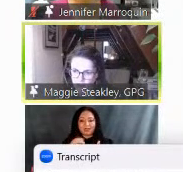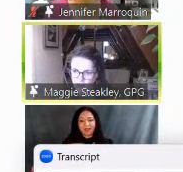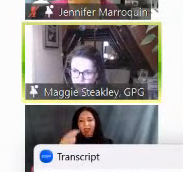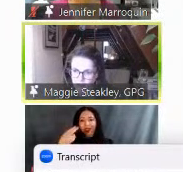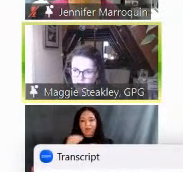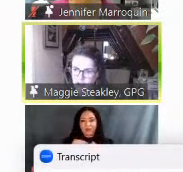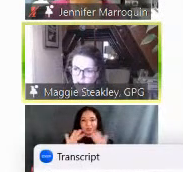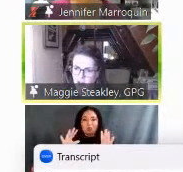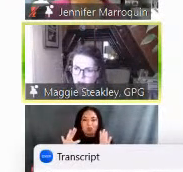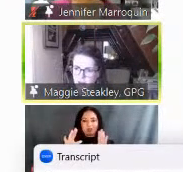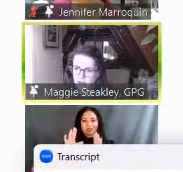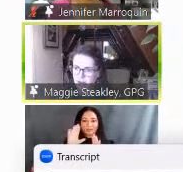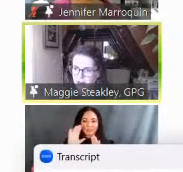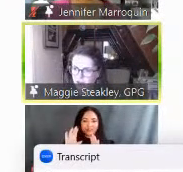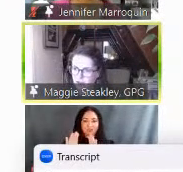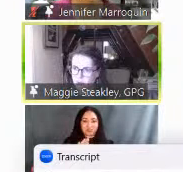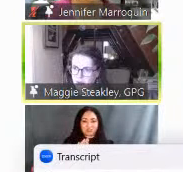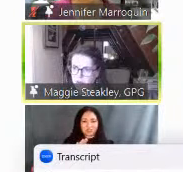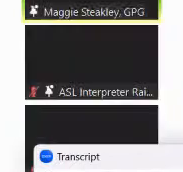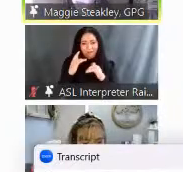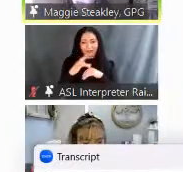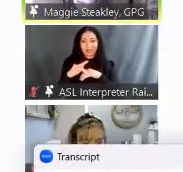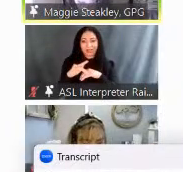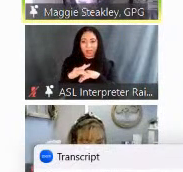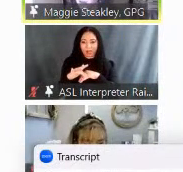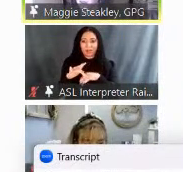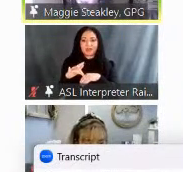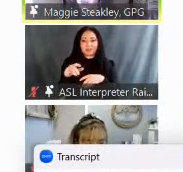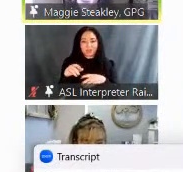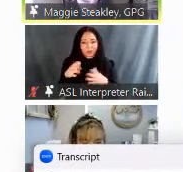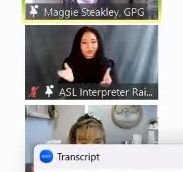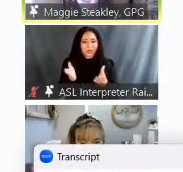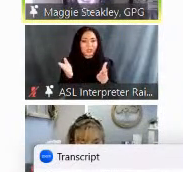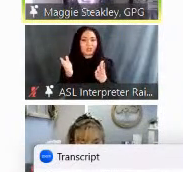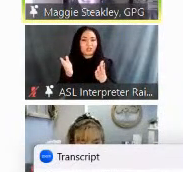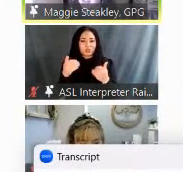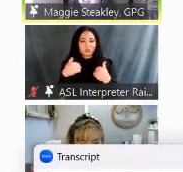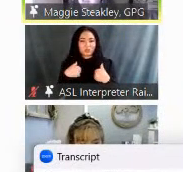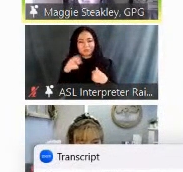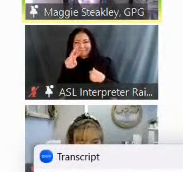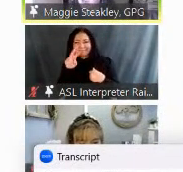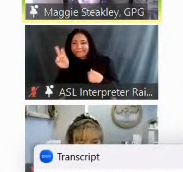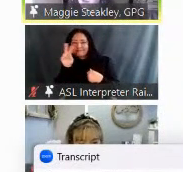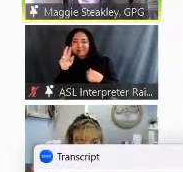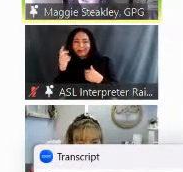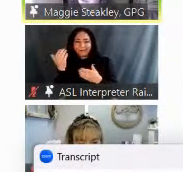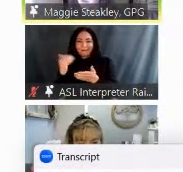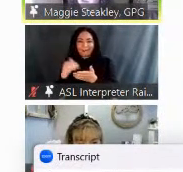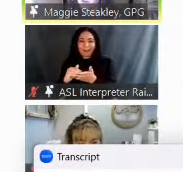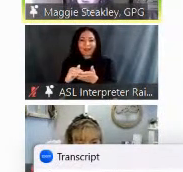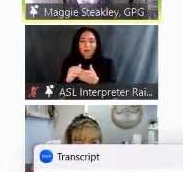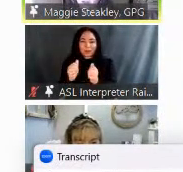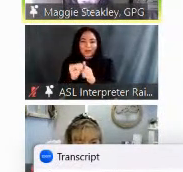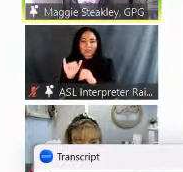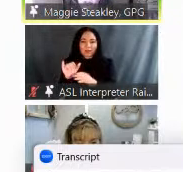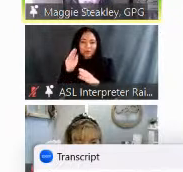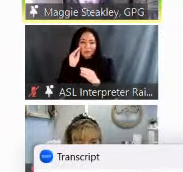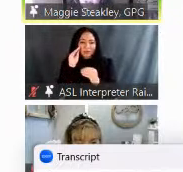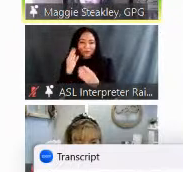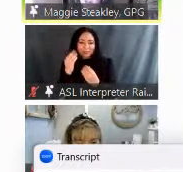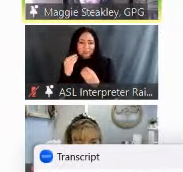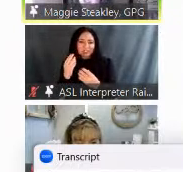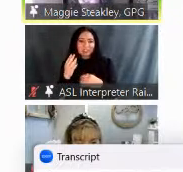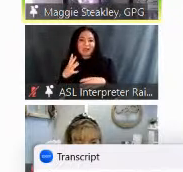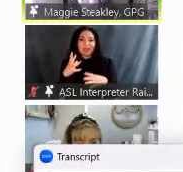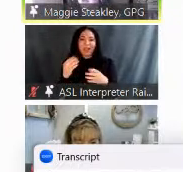California Educators Together. We encourage the workgroup members to spend more time with this data. And as we do eventually move into our co-construction